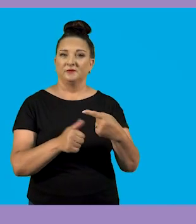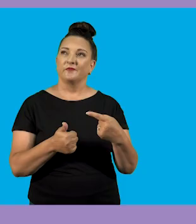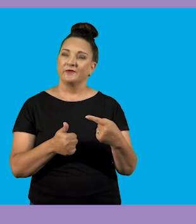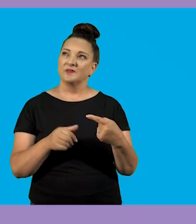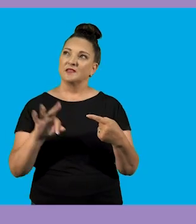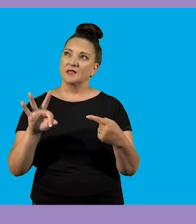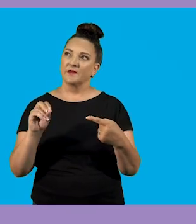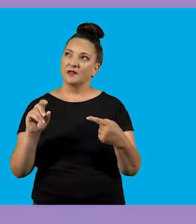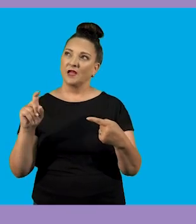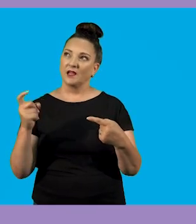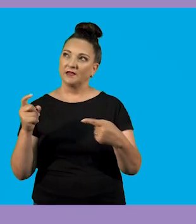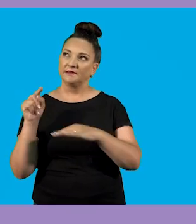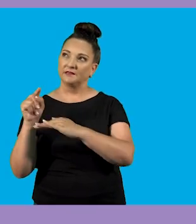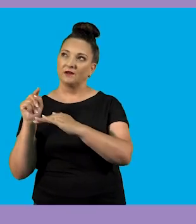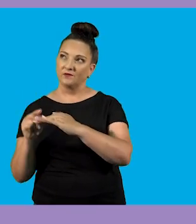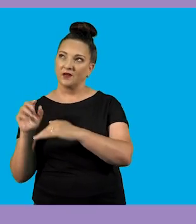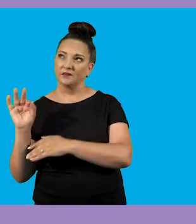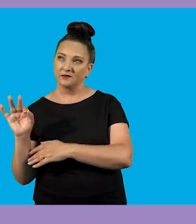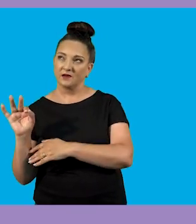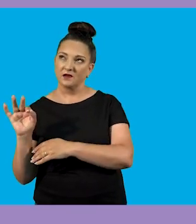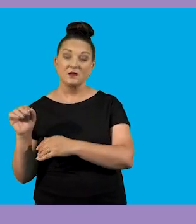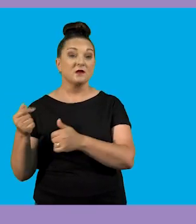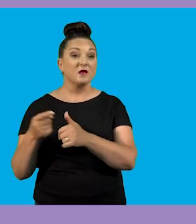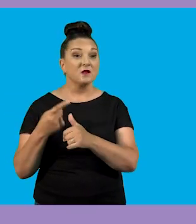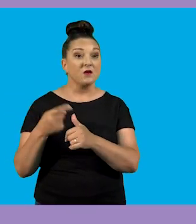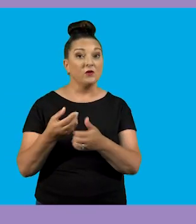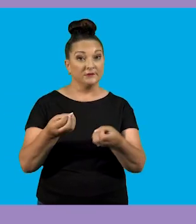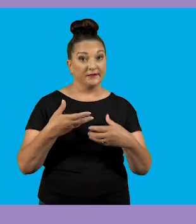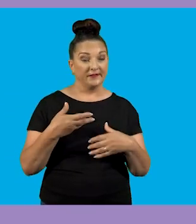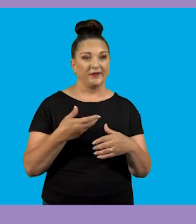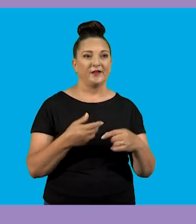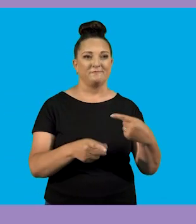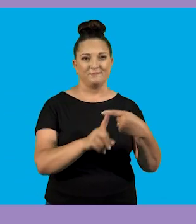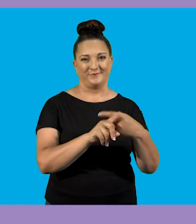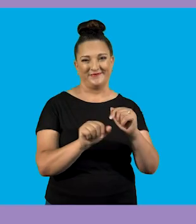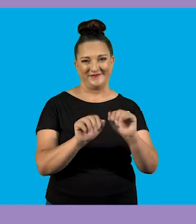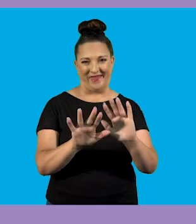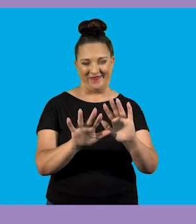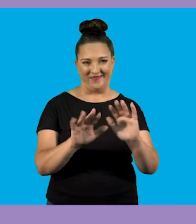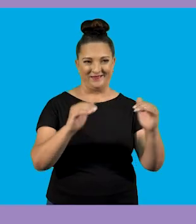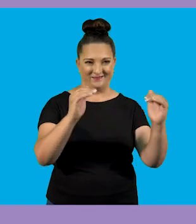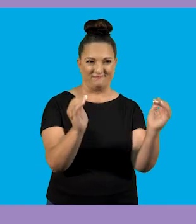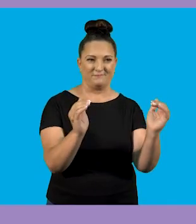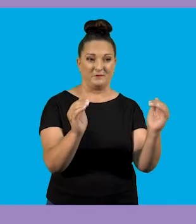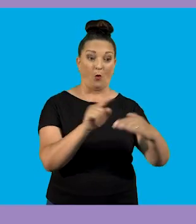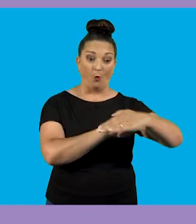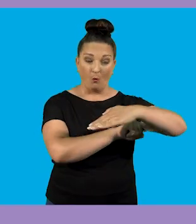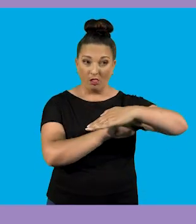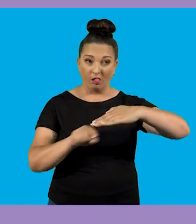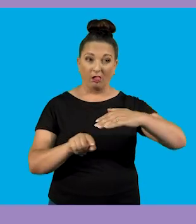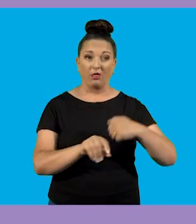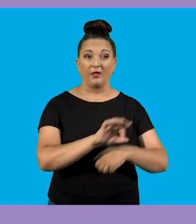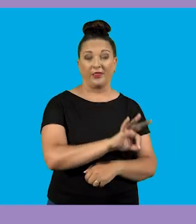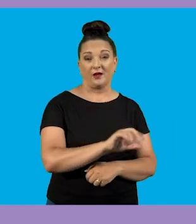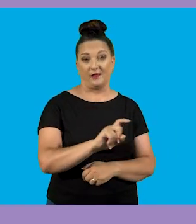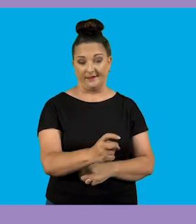there, then we are going to say 30x divided by 3x, that is going to give us a 10. Then all of this